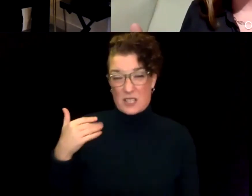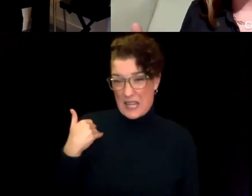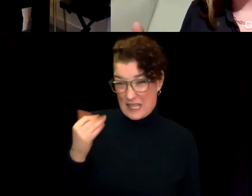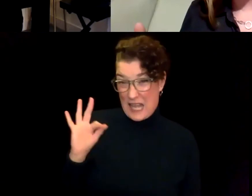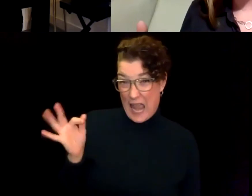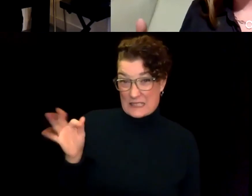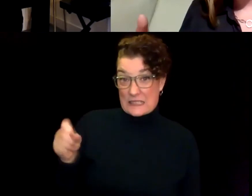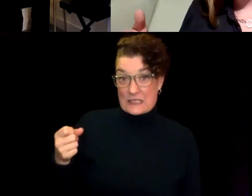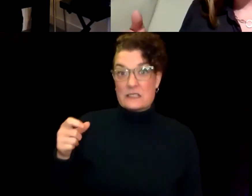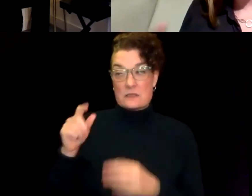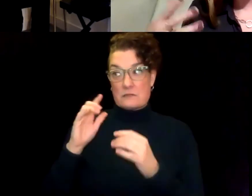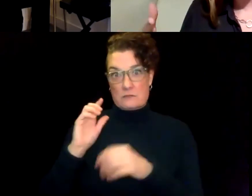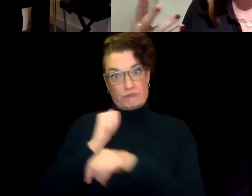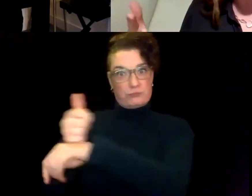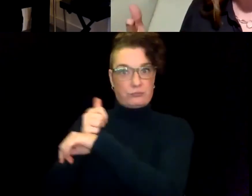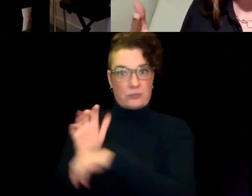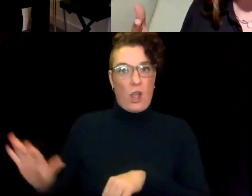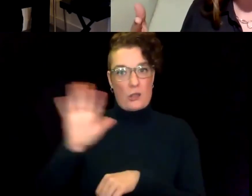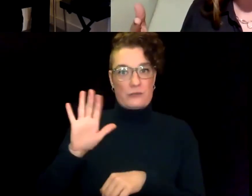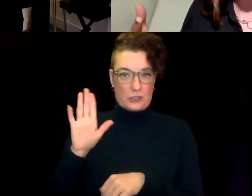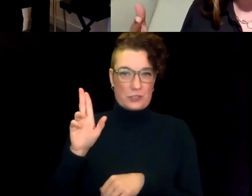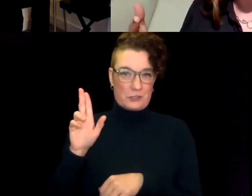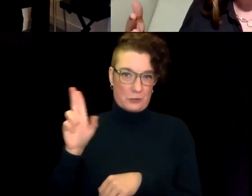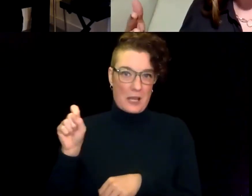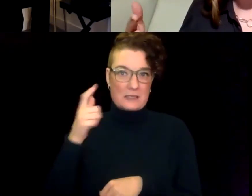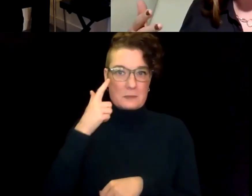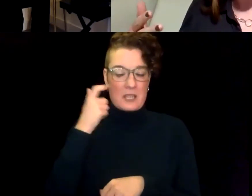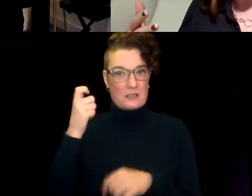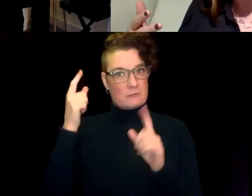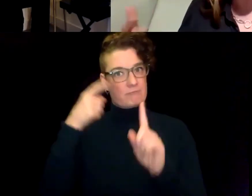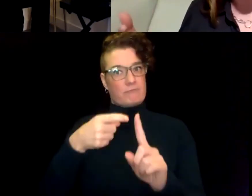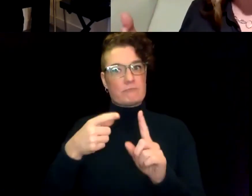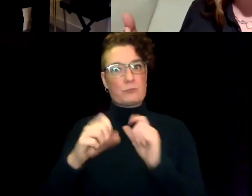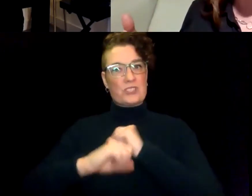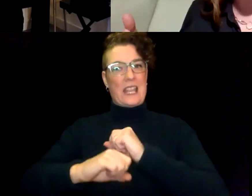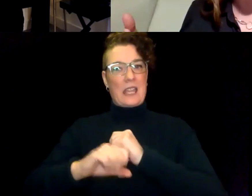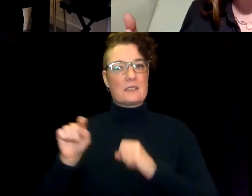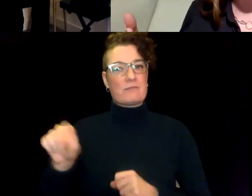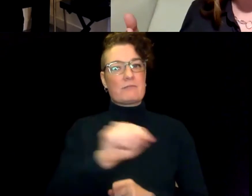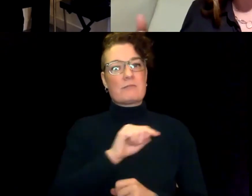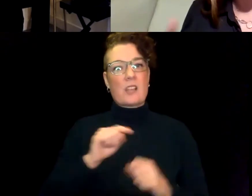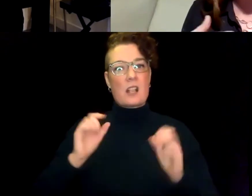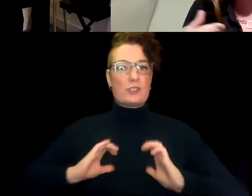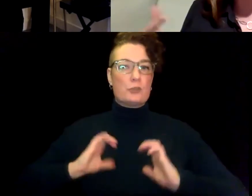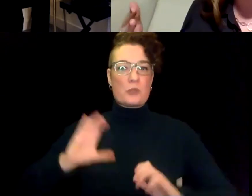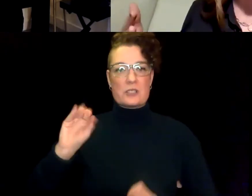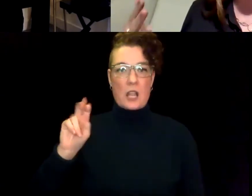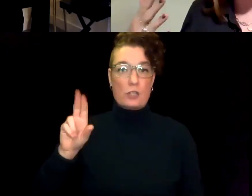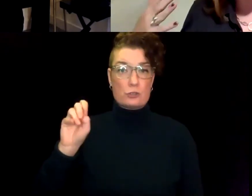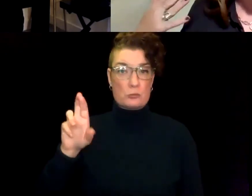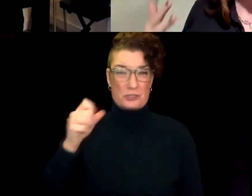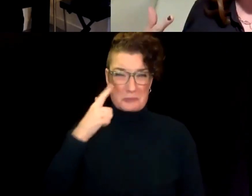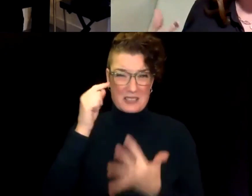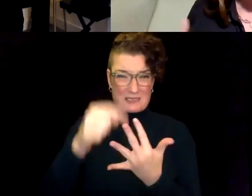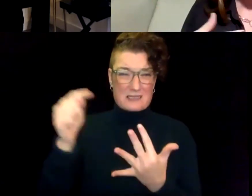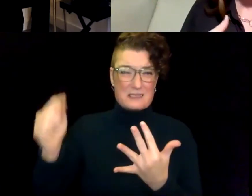with the idea of consumer protection, right? That there were some landmark cases of just horrible,